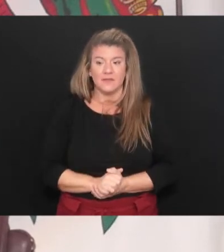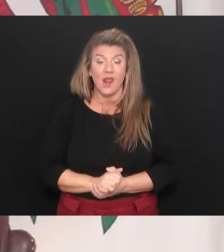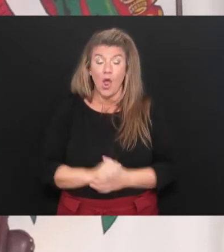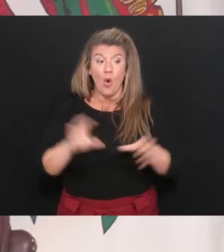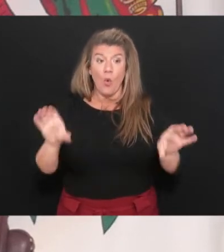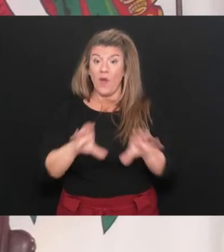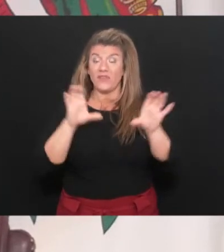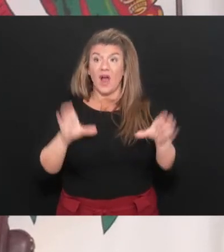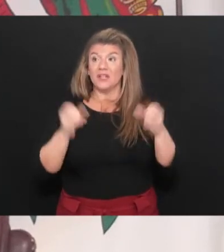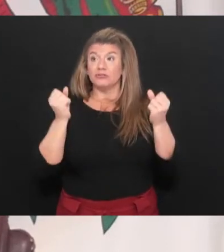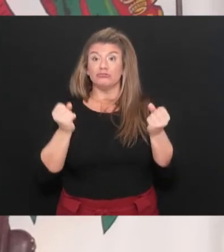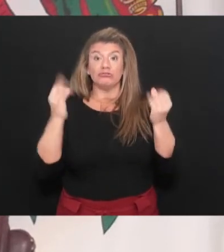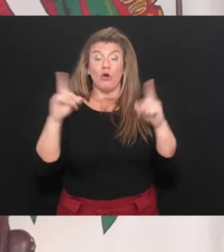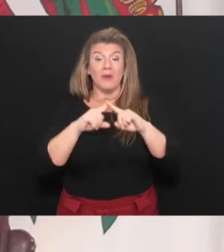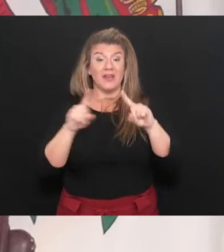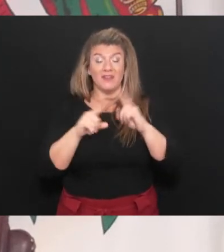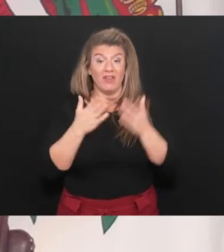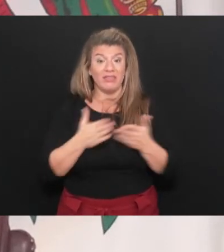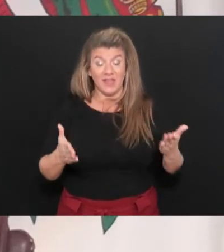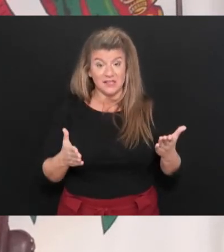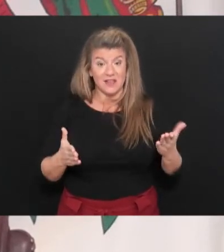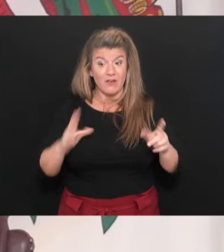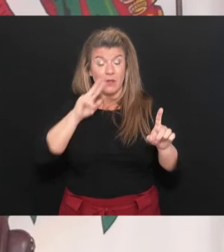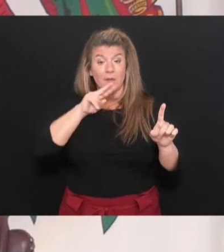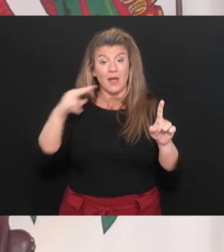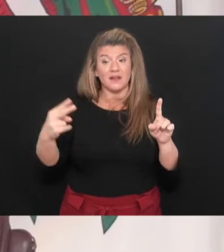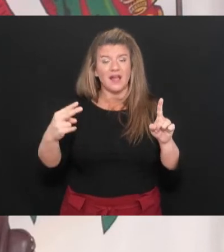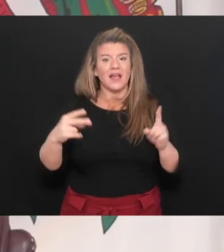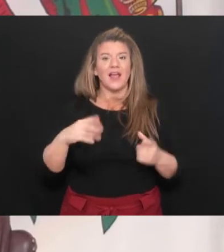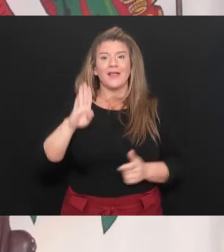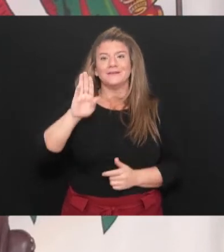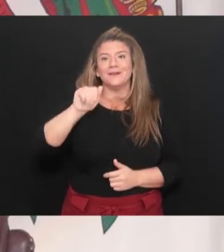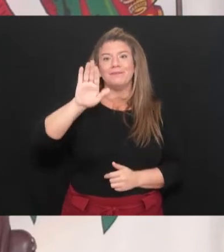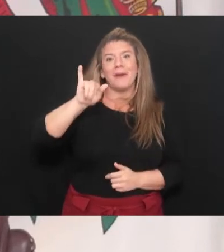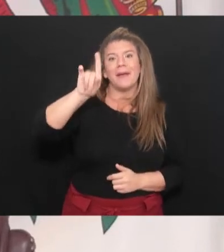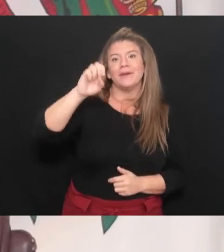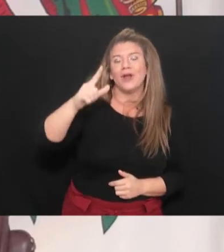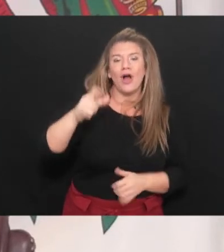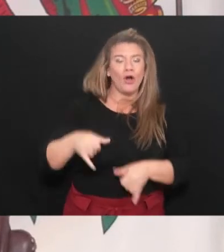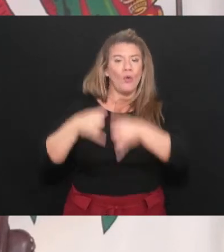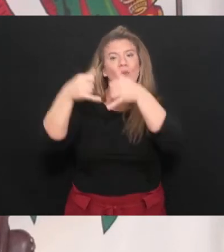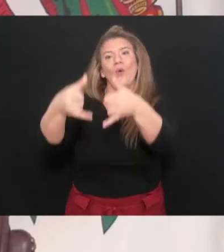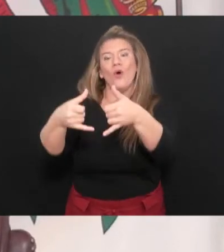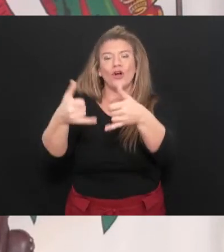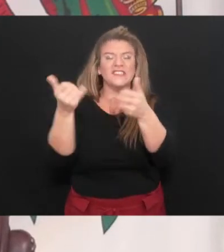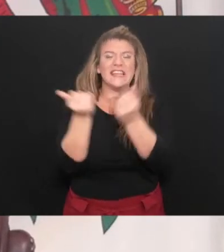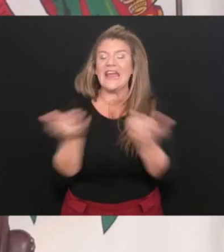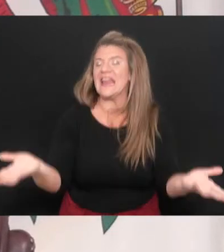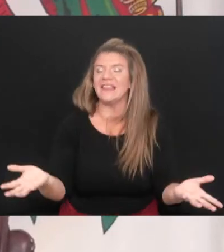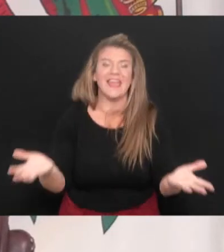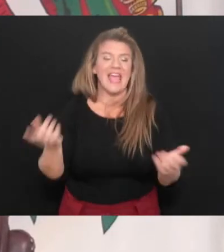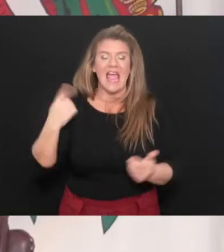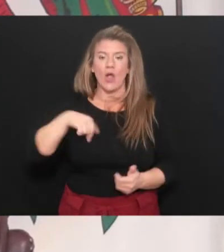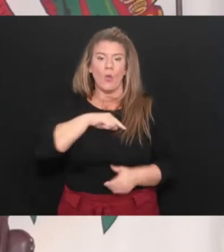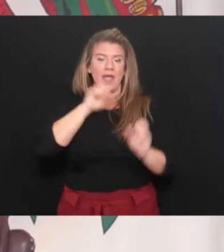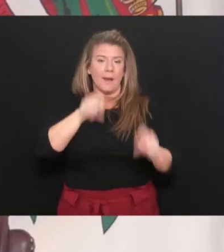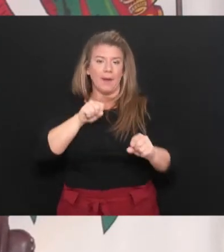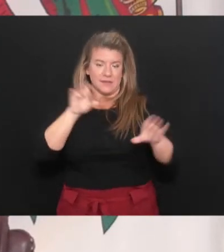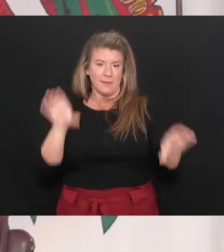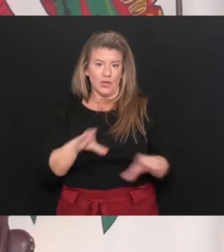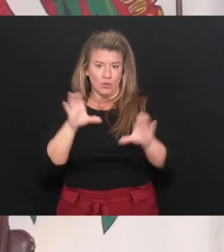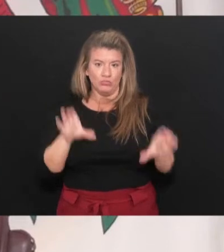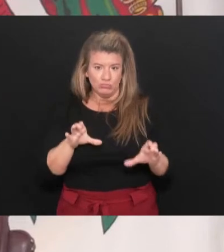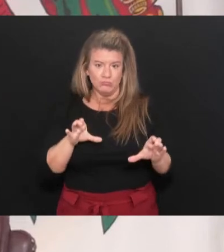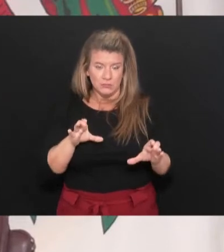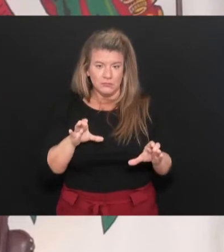kinds of things, from the standpoint of these baby dog sweepstakes to anything and everything we can possibly do